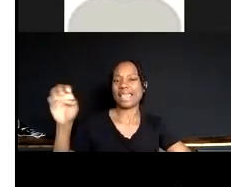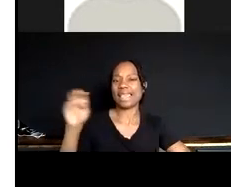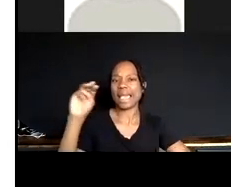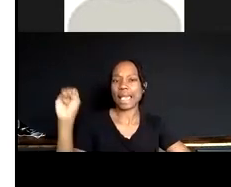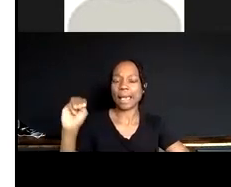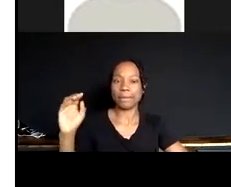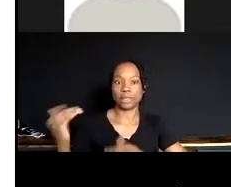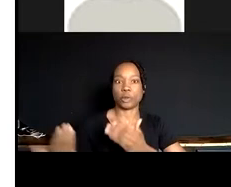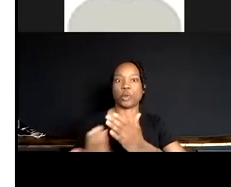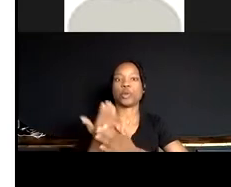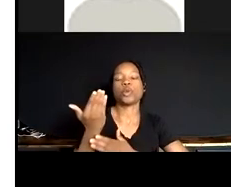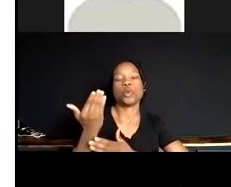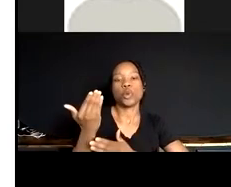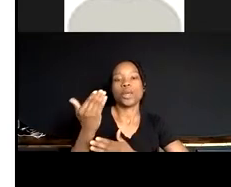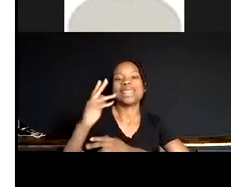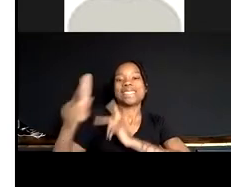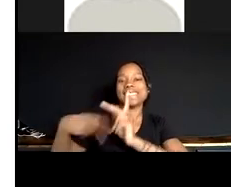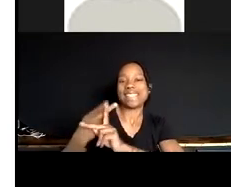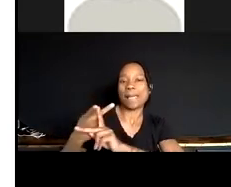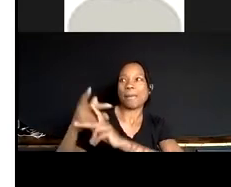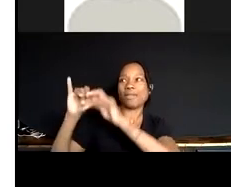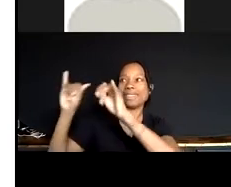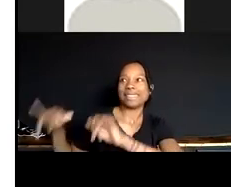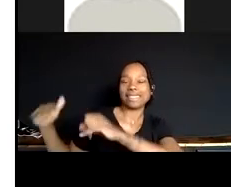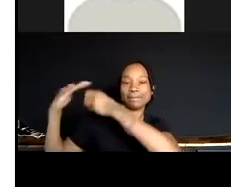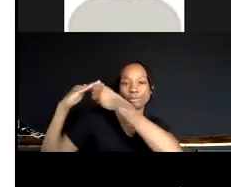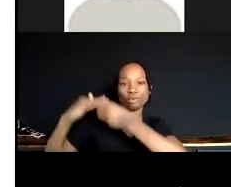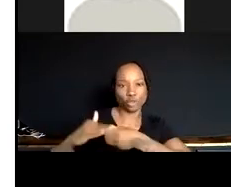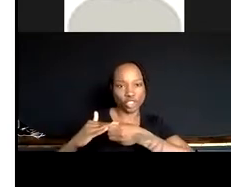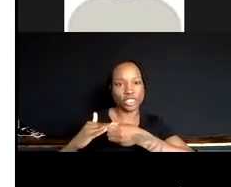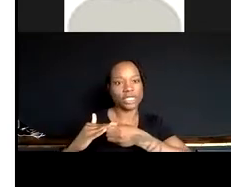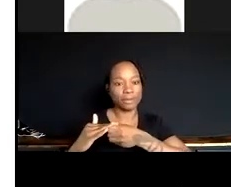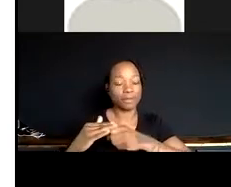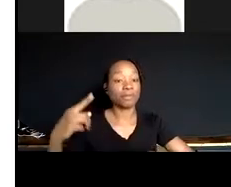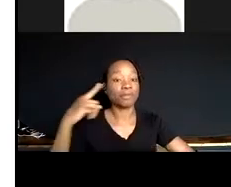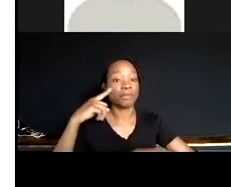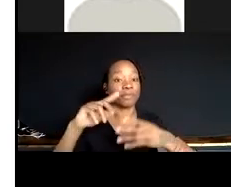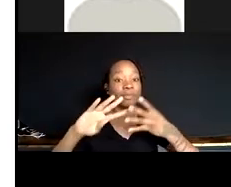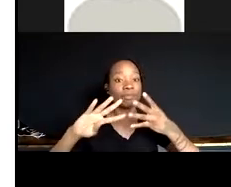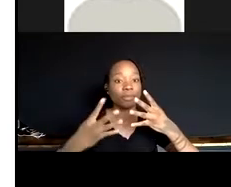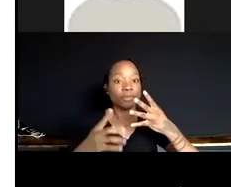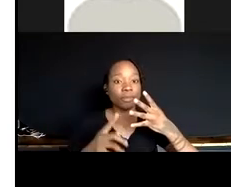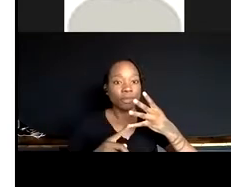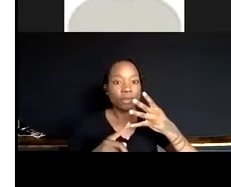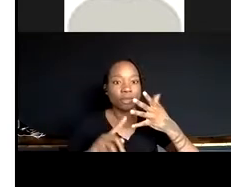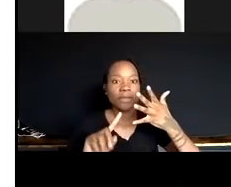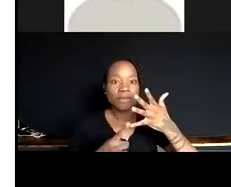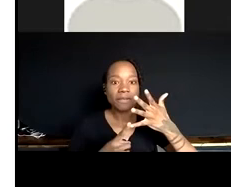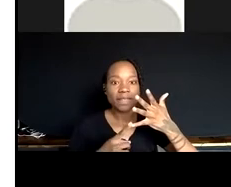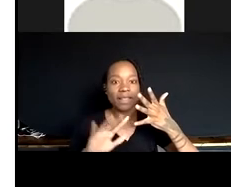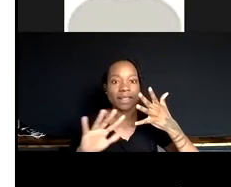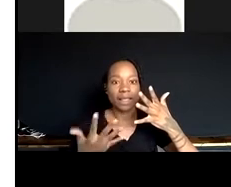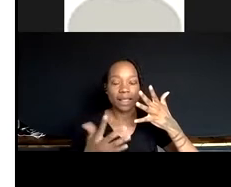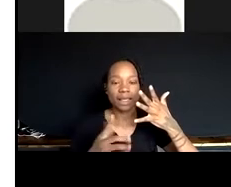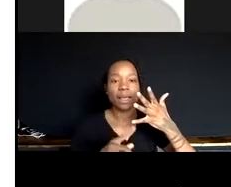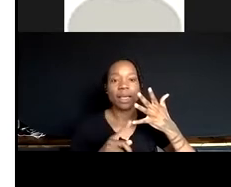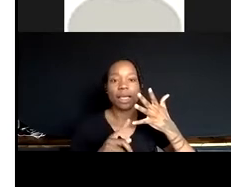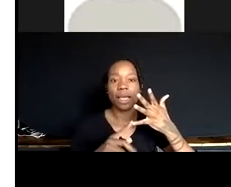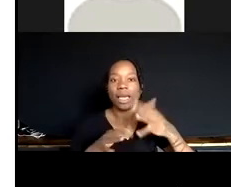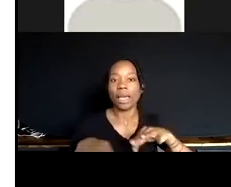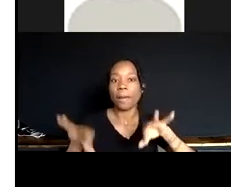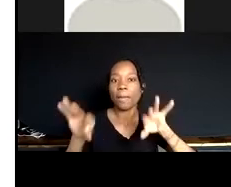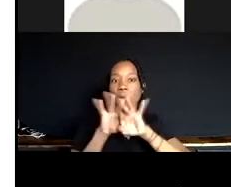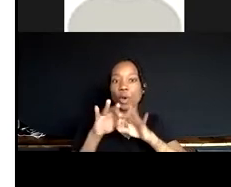iteration of this. And then I think this is a very important point that we emphasize a lot in our work, that